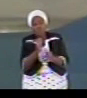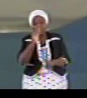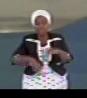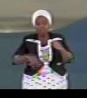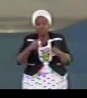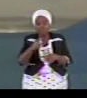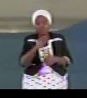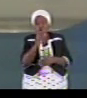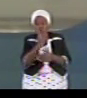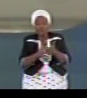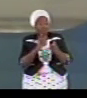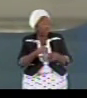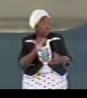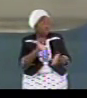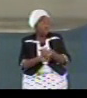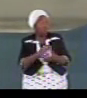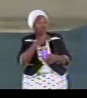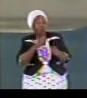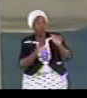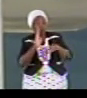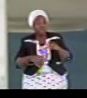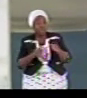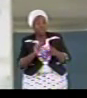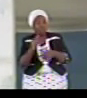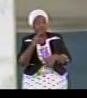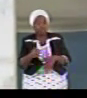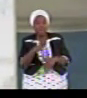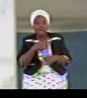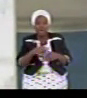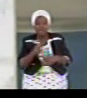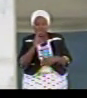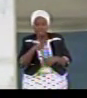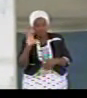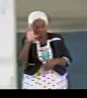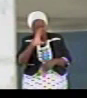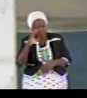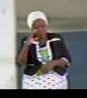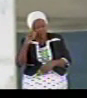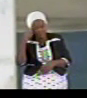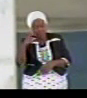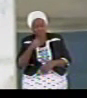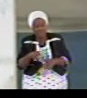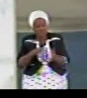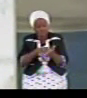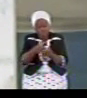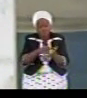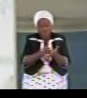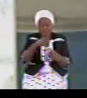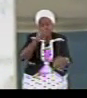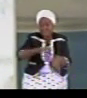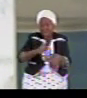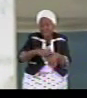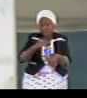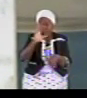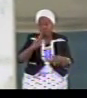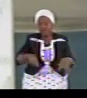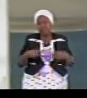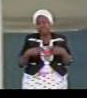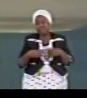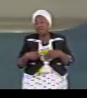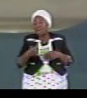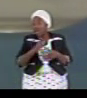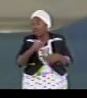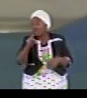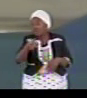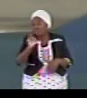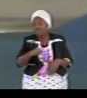is trailing you and is looking for the weakest moment in your life. You